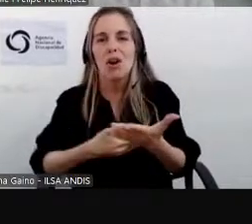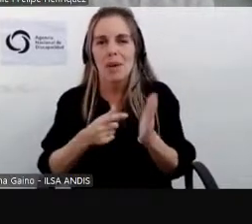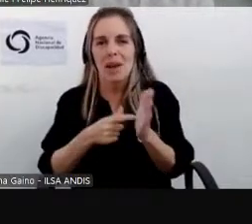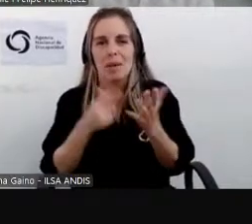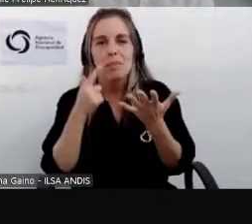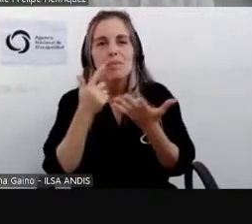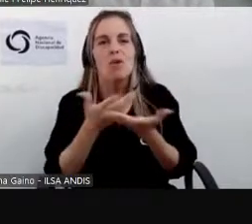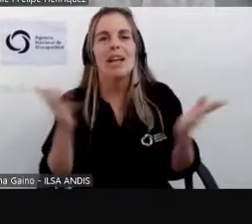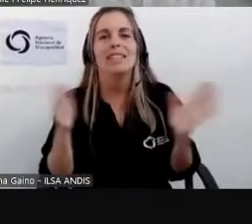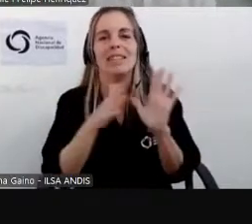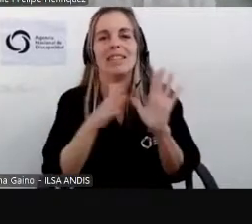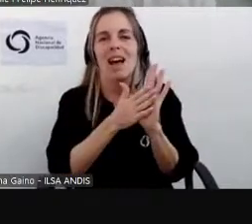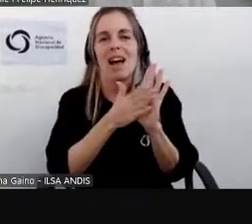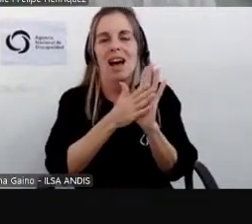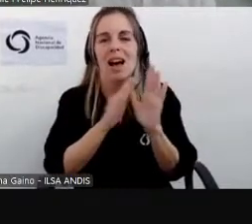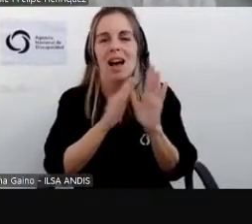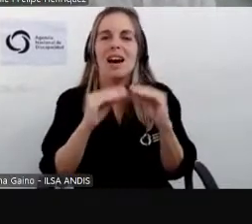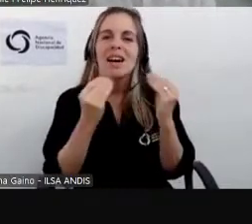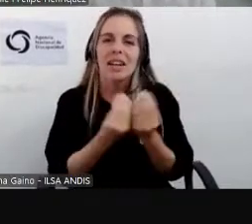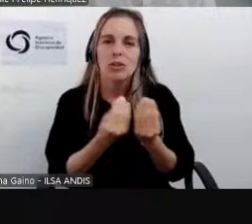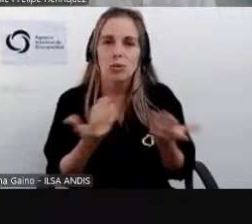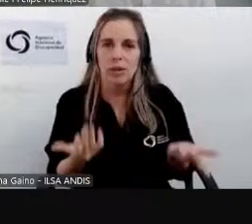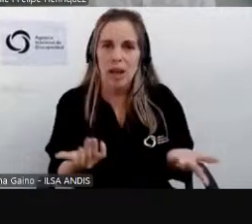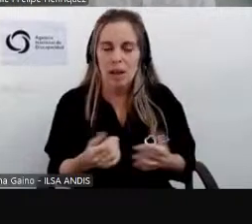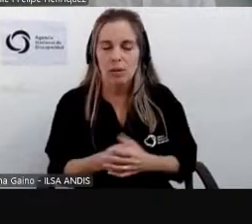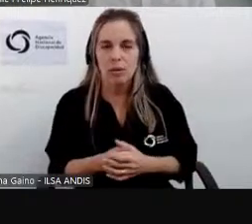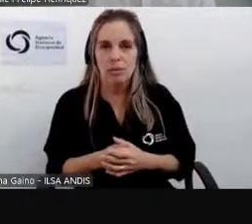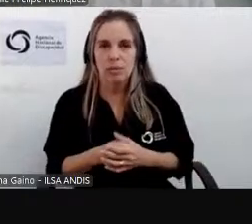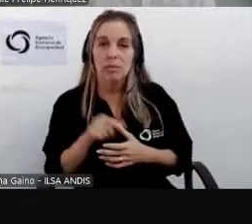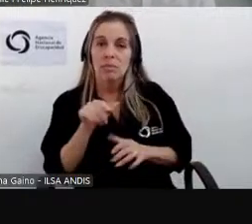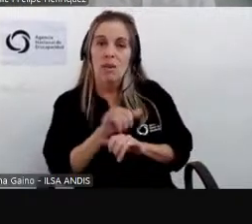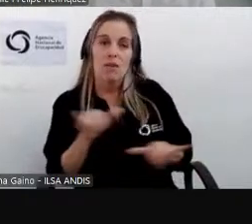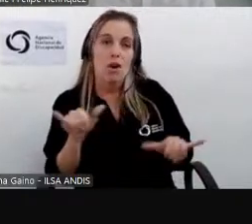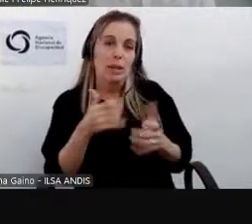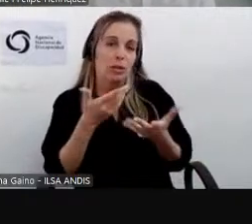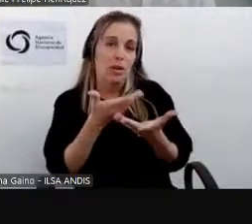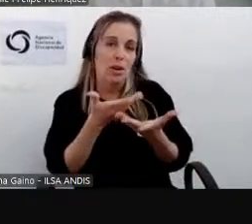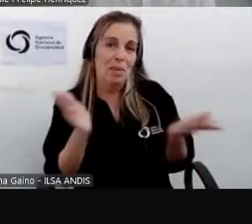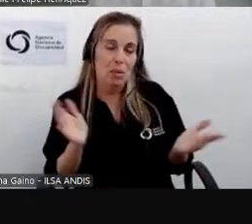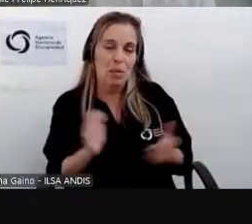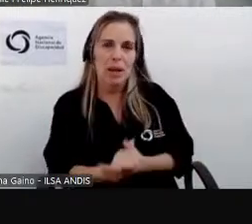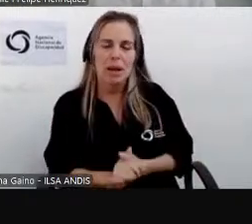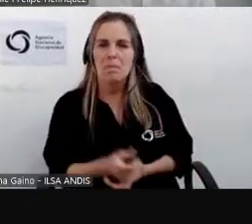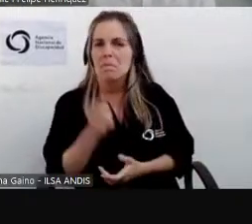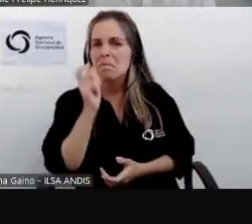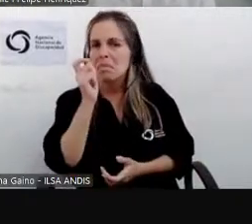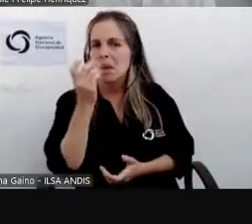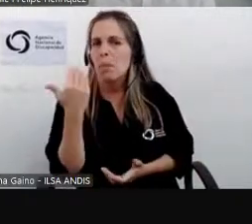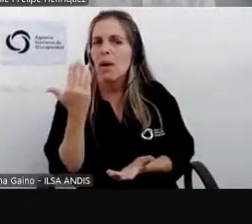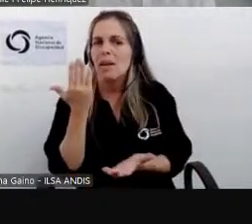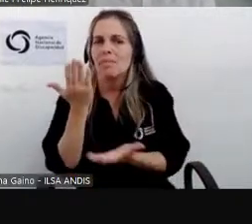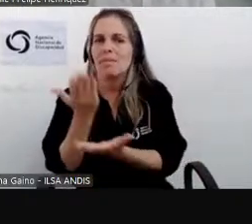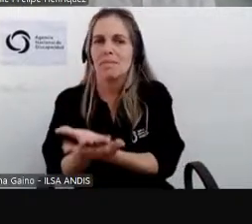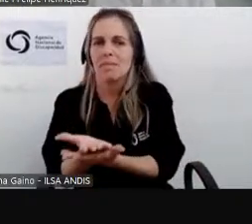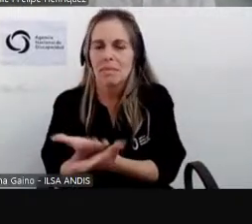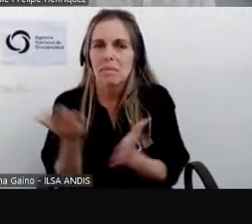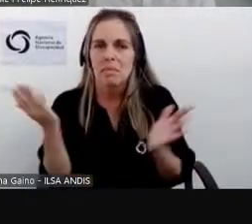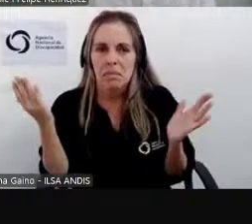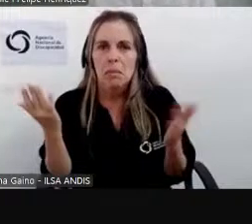the final report of the point of contact that is will be in the public domain. Who